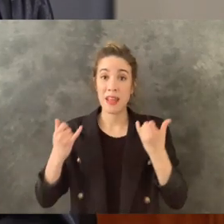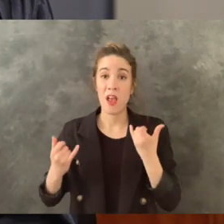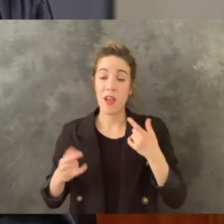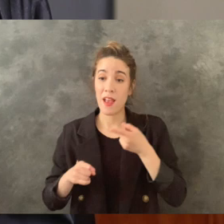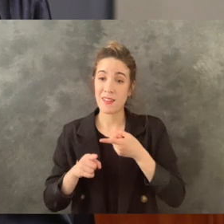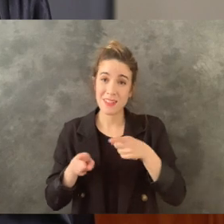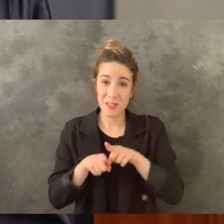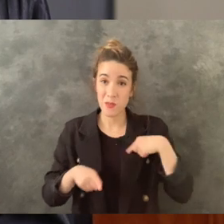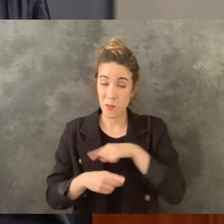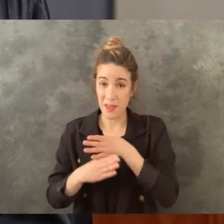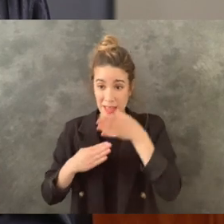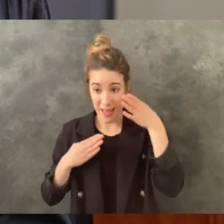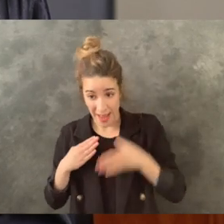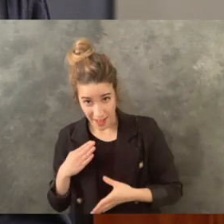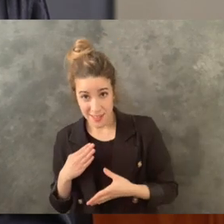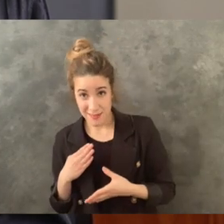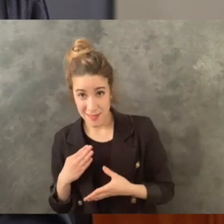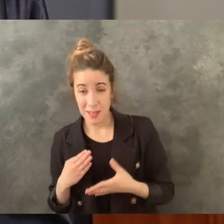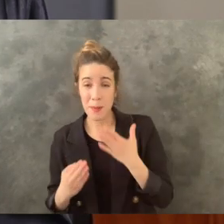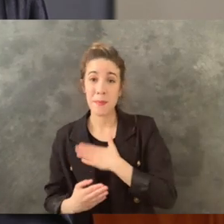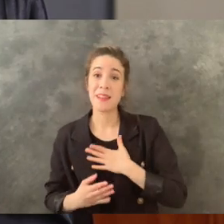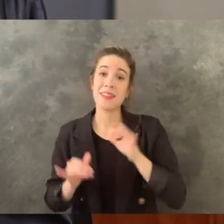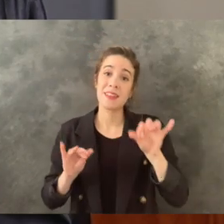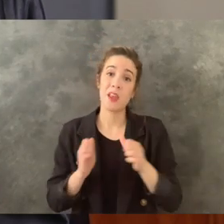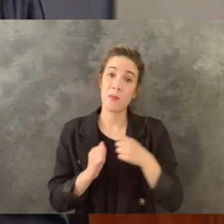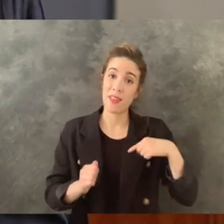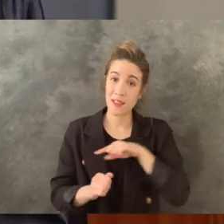ceremony, please stay with us for the playing of the Gulf